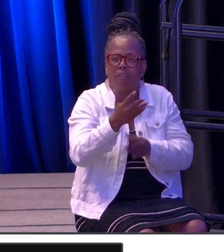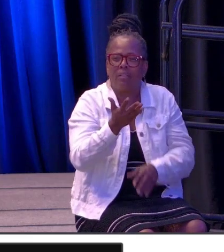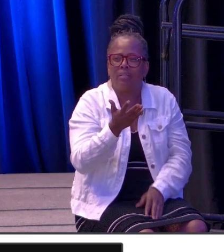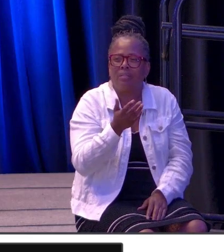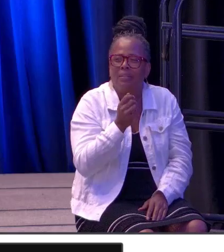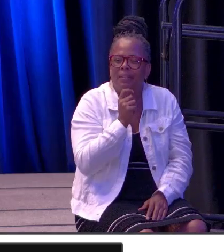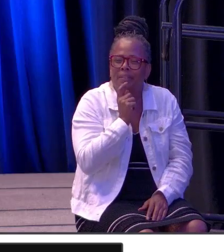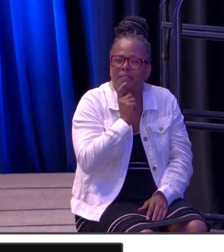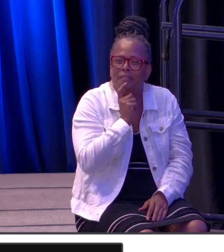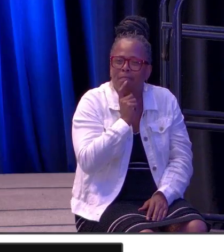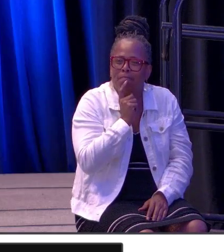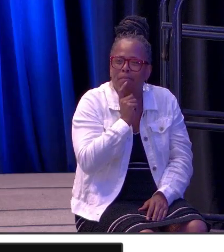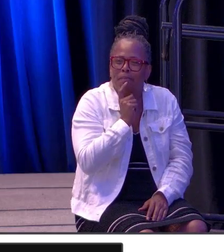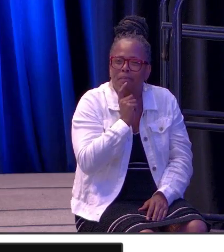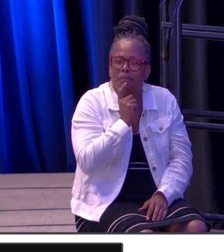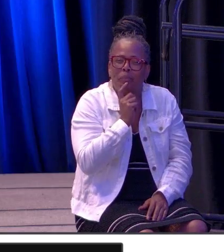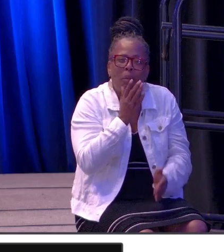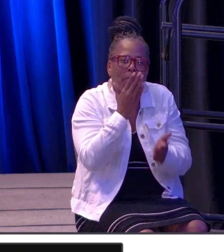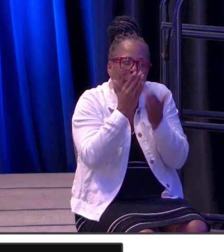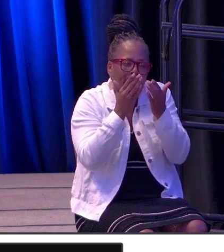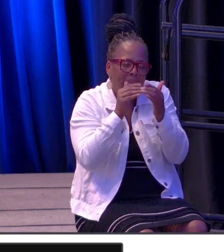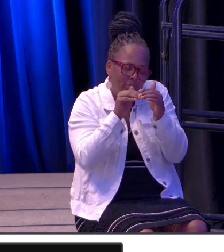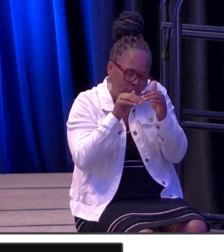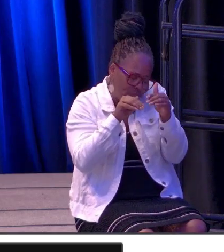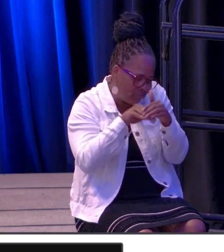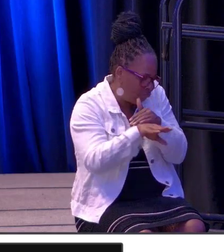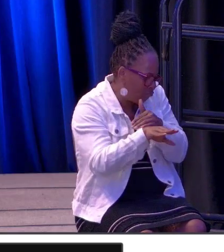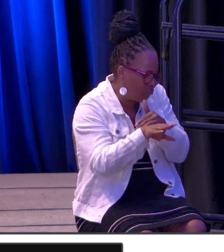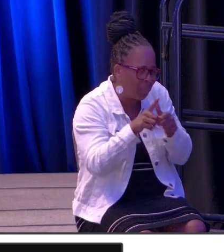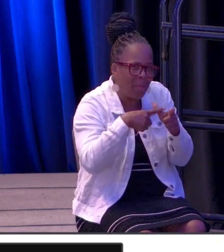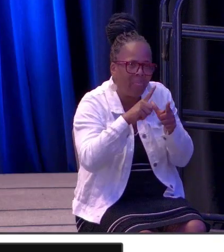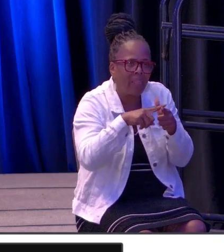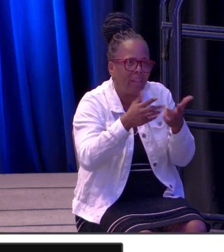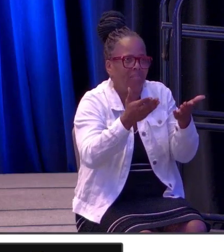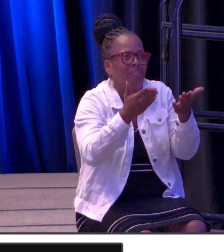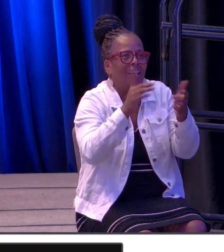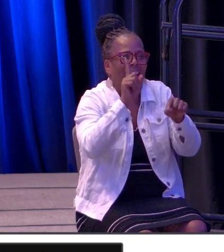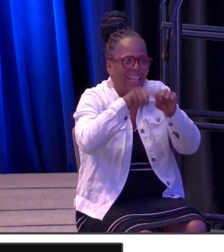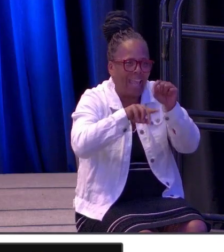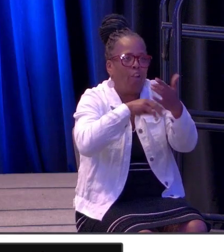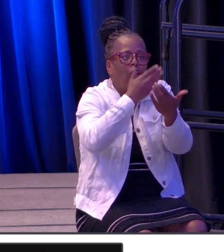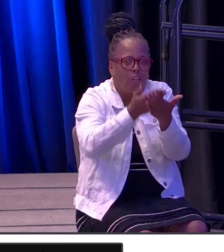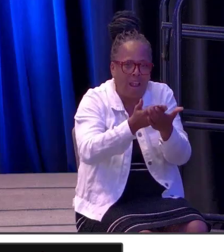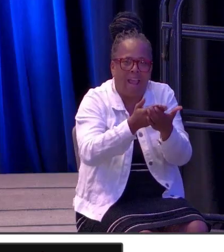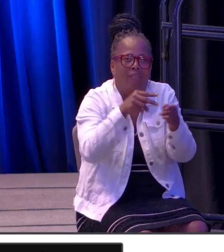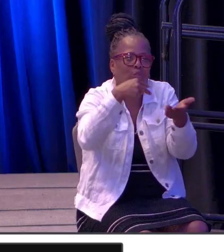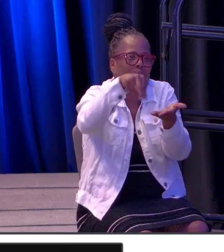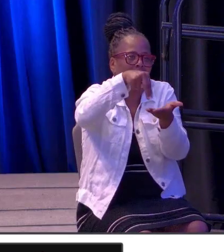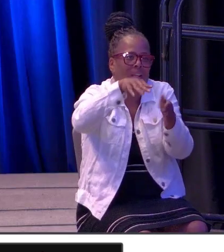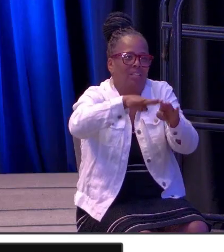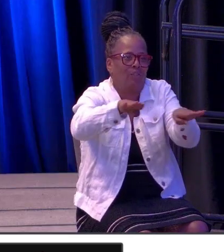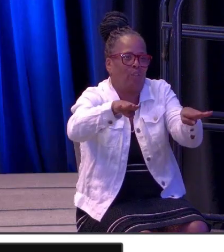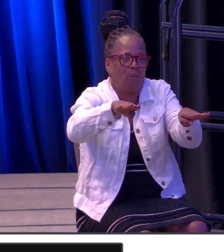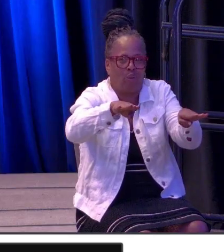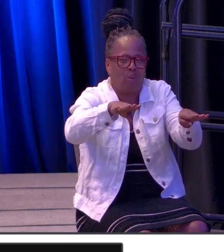we can get maybe in the front door, but then we can't get to the freaking dance floor. Yes,